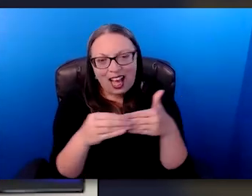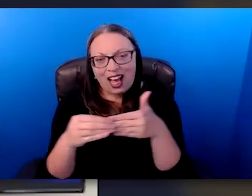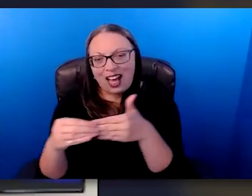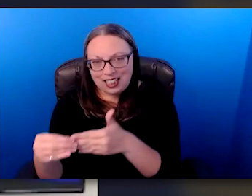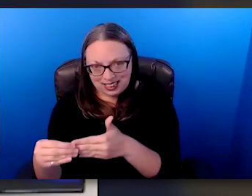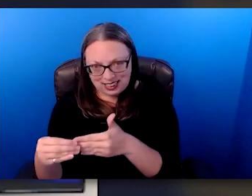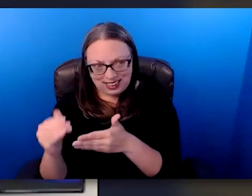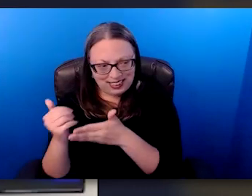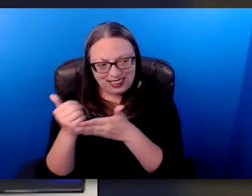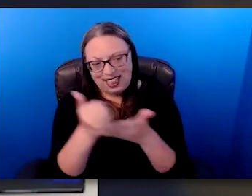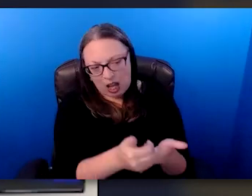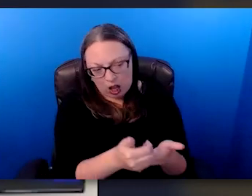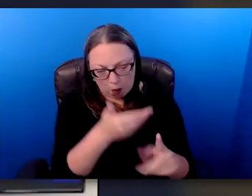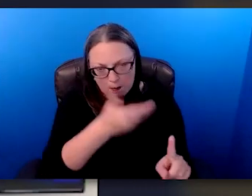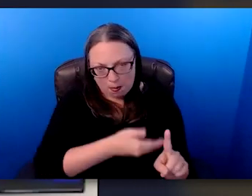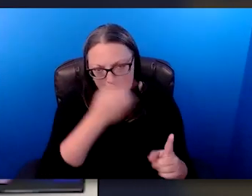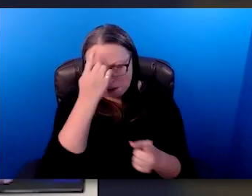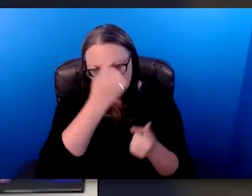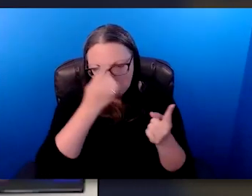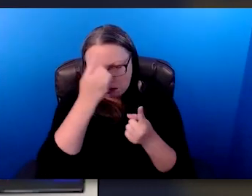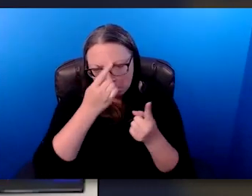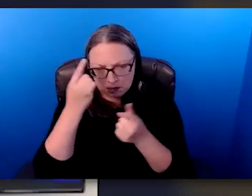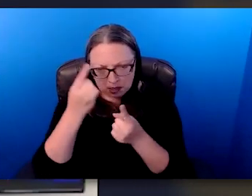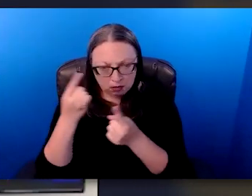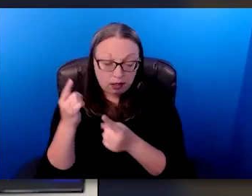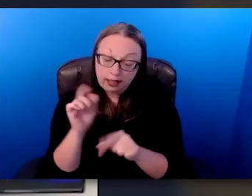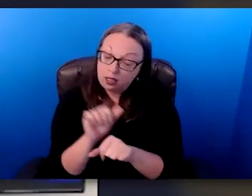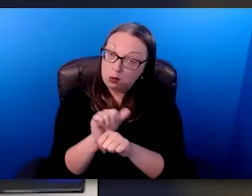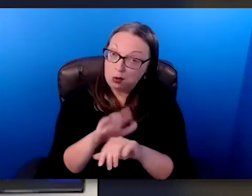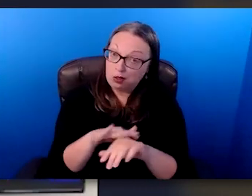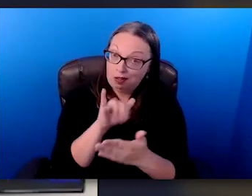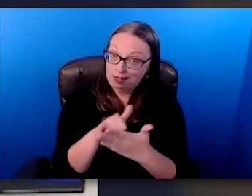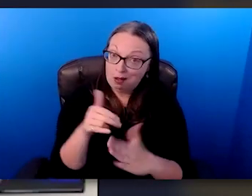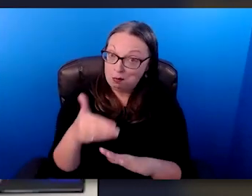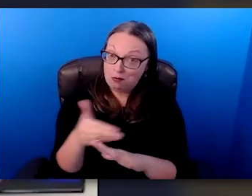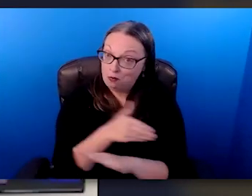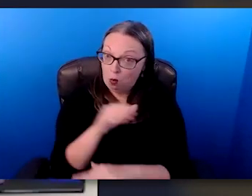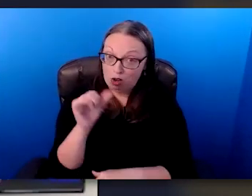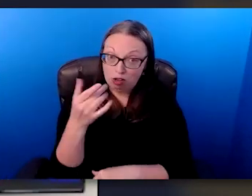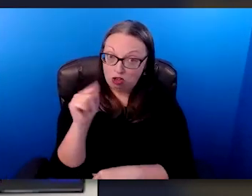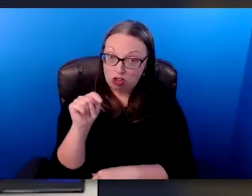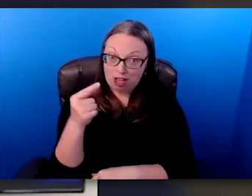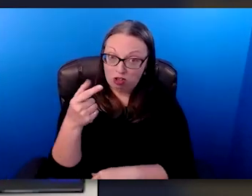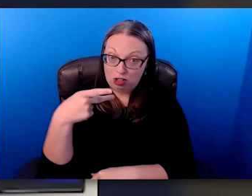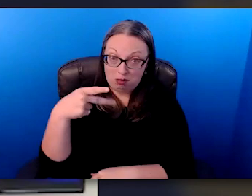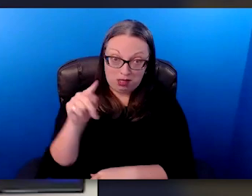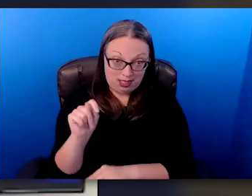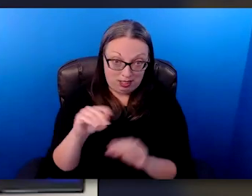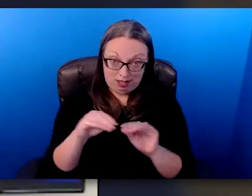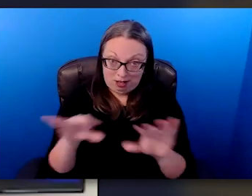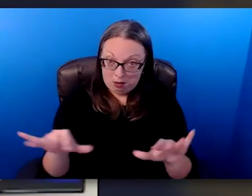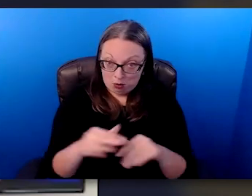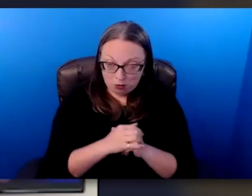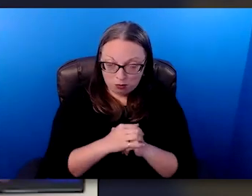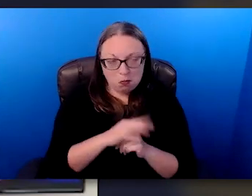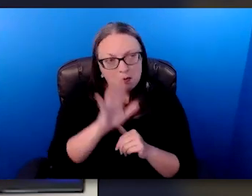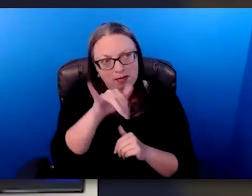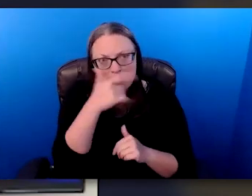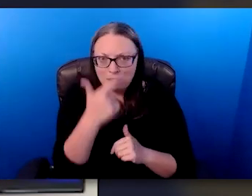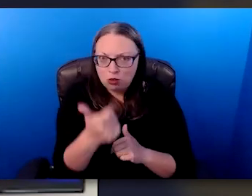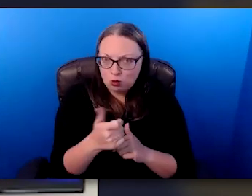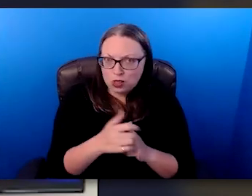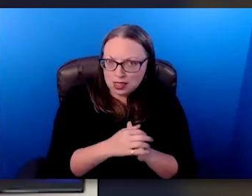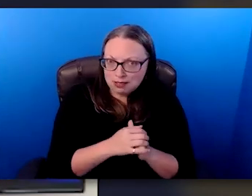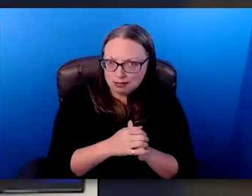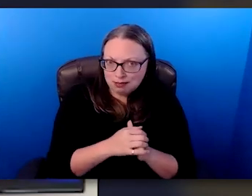that they were working on that before ChatGPT came out. But I thought it was a really interesting example in a very